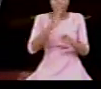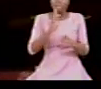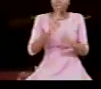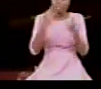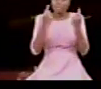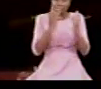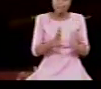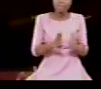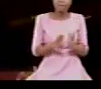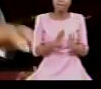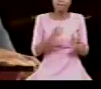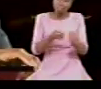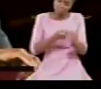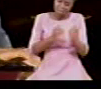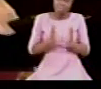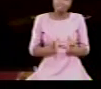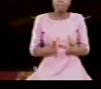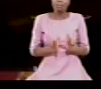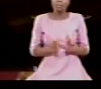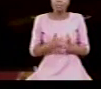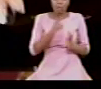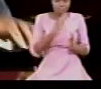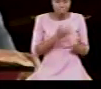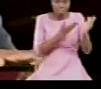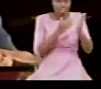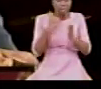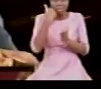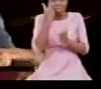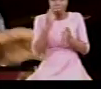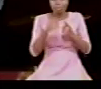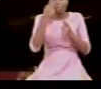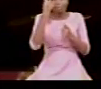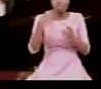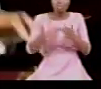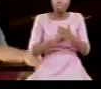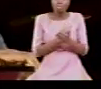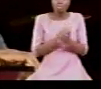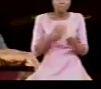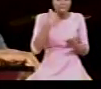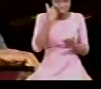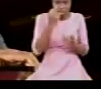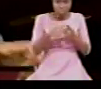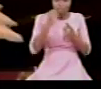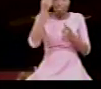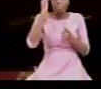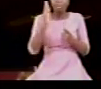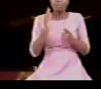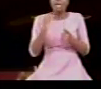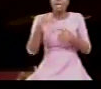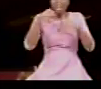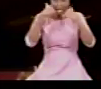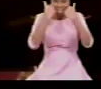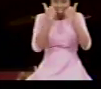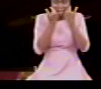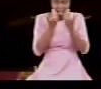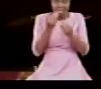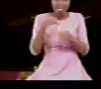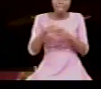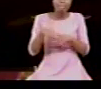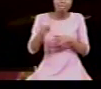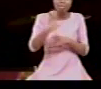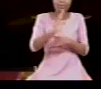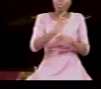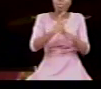You're a transgressor. You're a backslider. You're bringing shame to the gospel. Shame to God. Shame in your yard, in